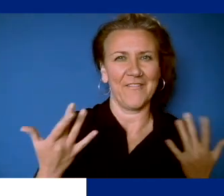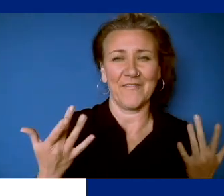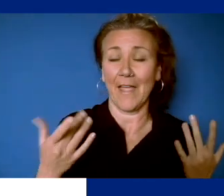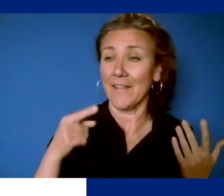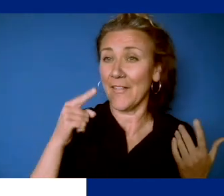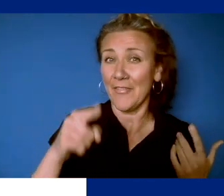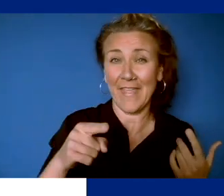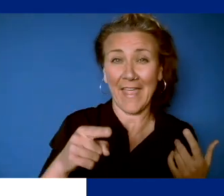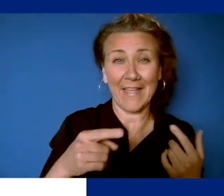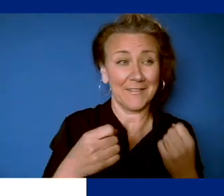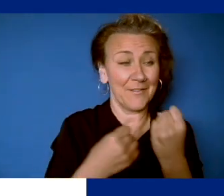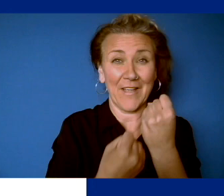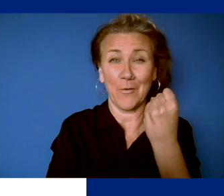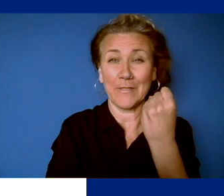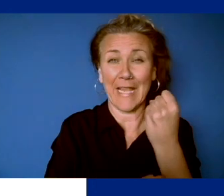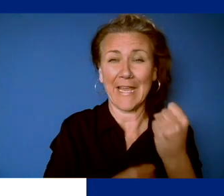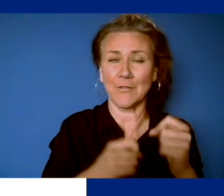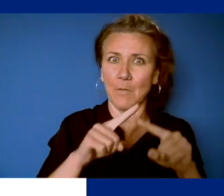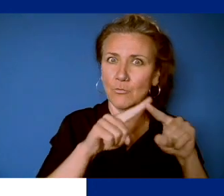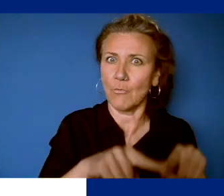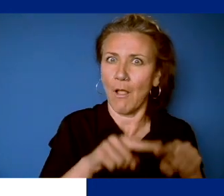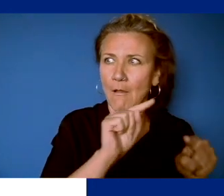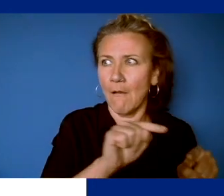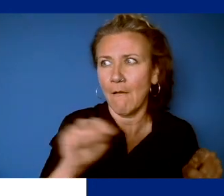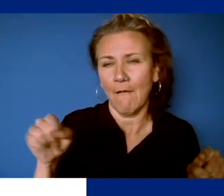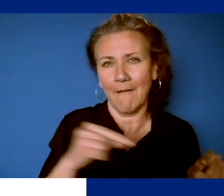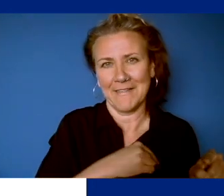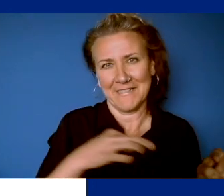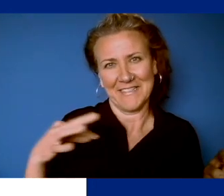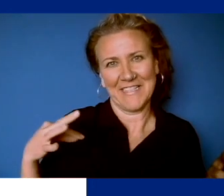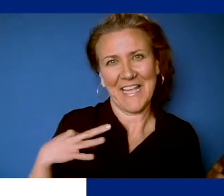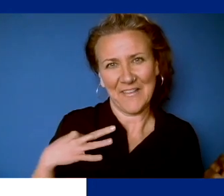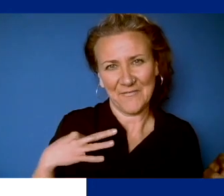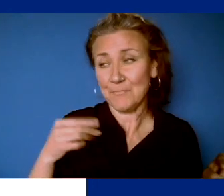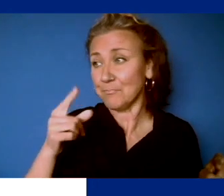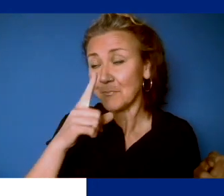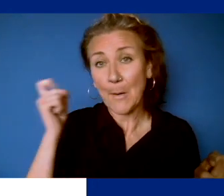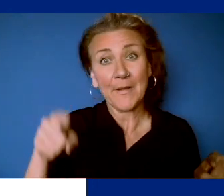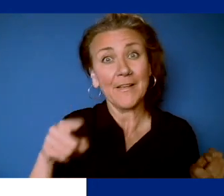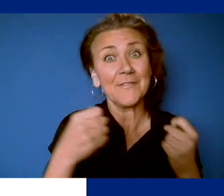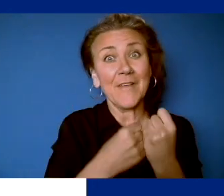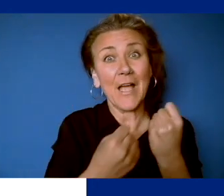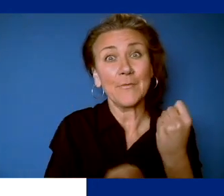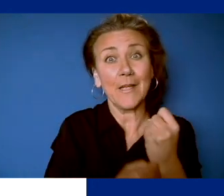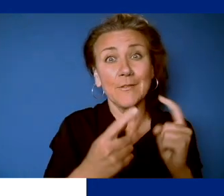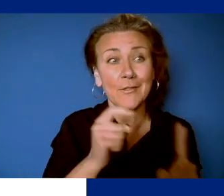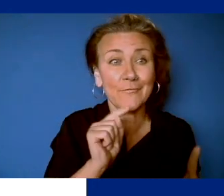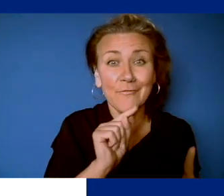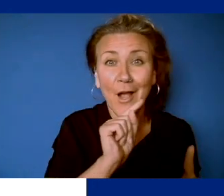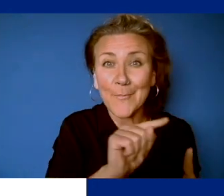the foundation has counted on incredible staff that also does that. Most importantly, because the